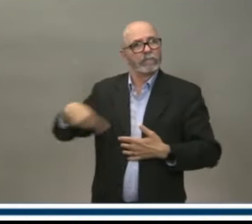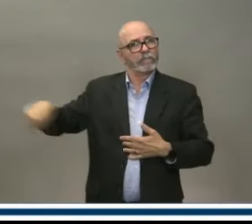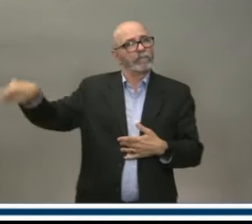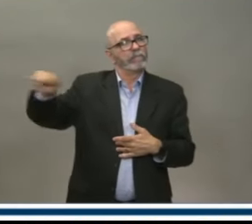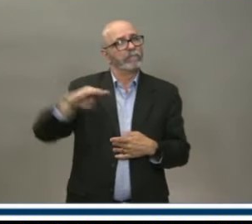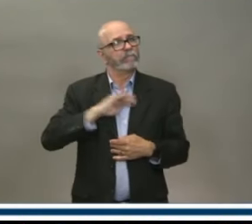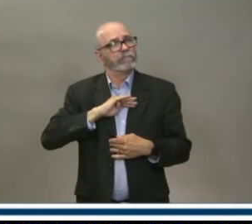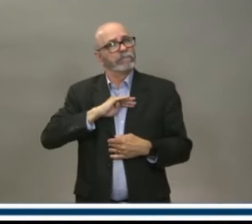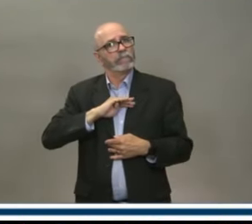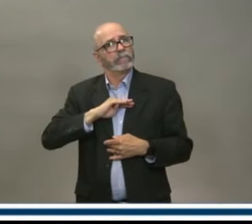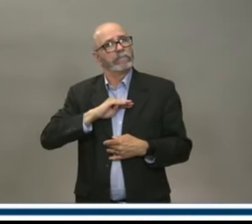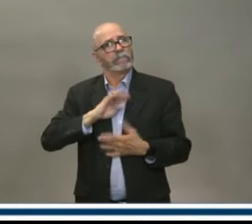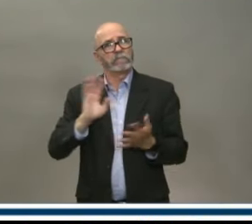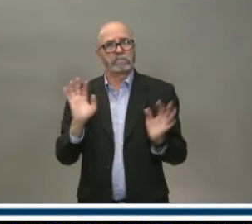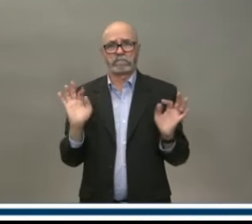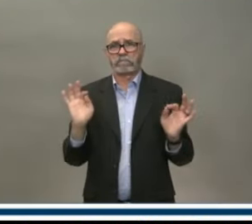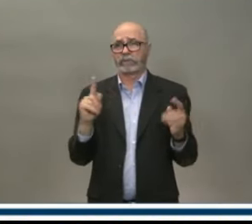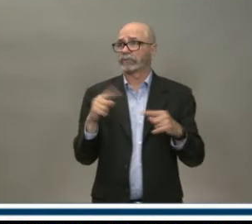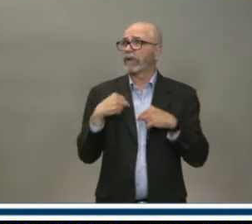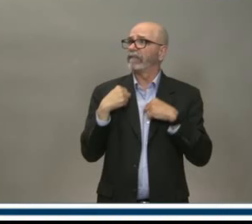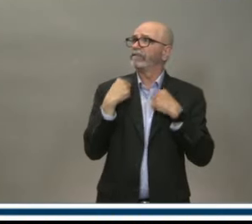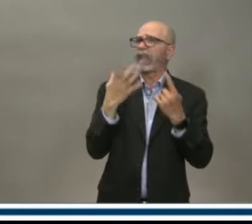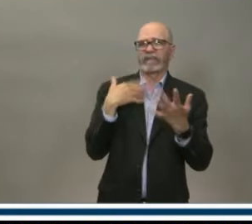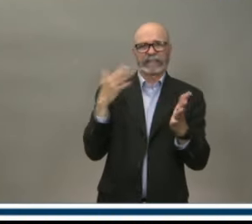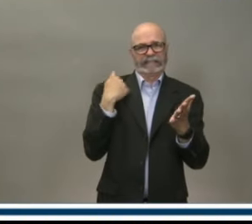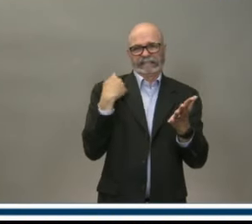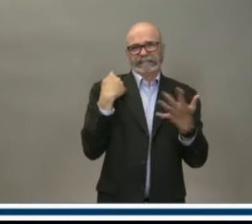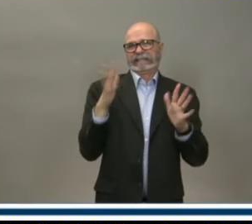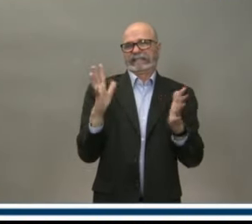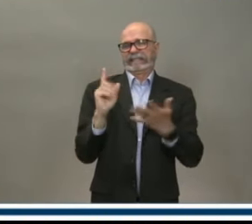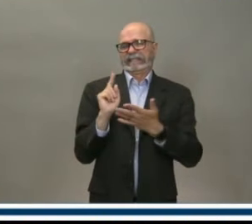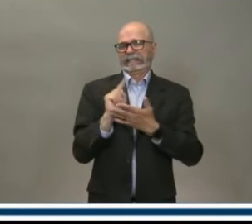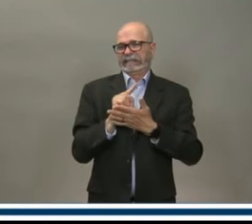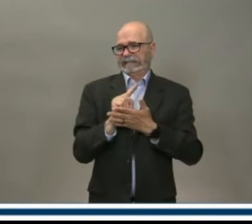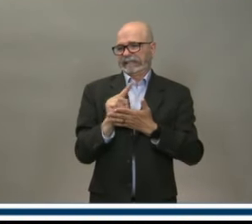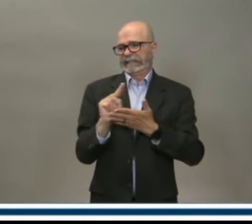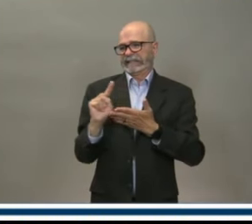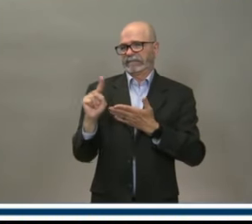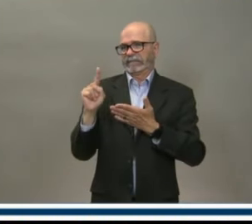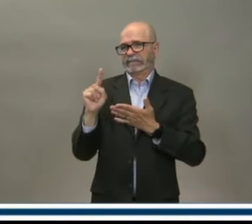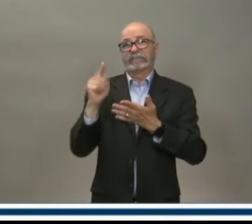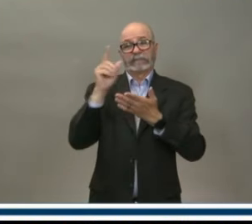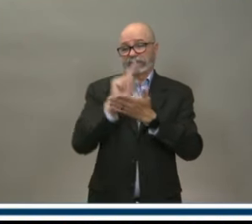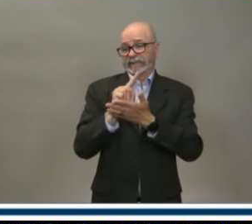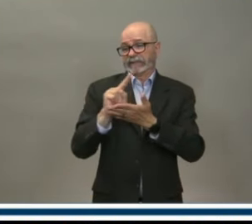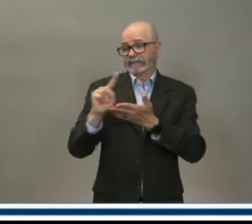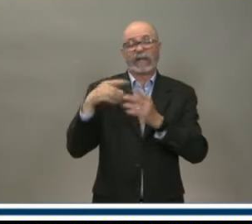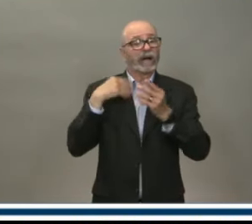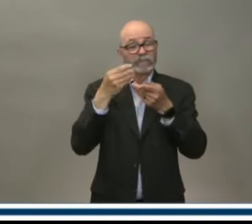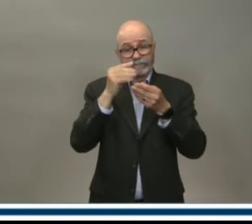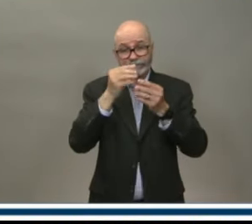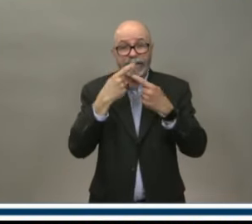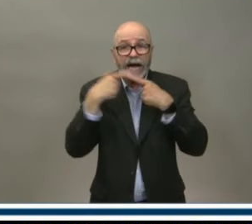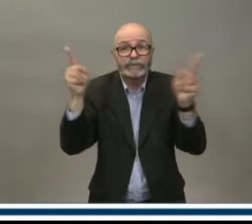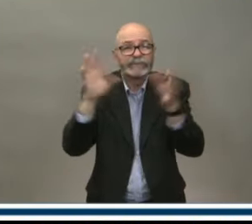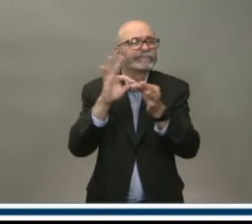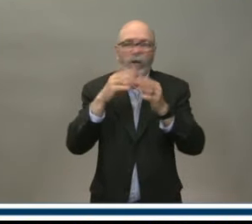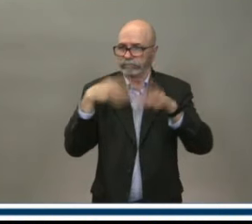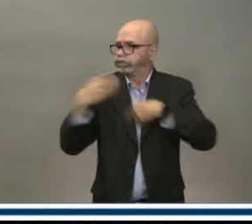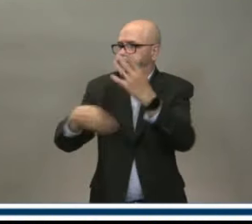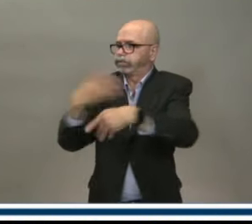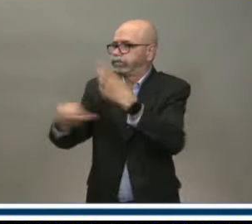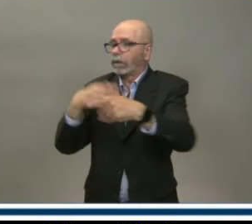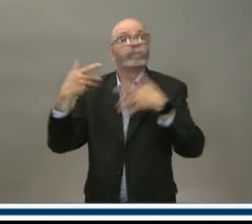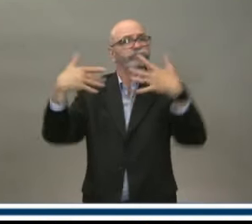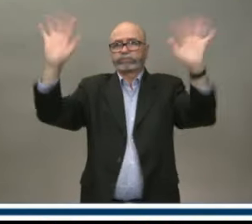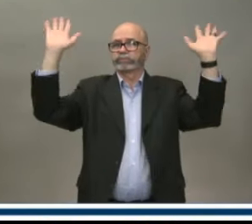about 6-7 days after we announced it, money started flowing. Go ahead with your follow-up, Lindsay. So I reiterate